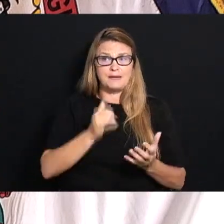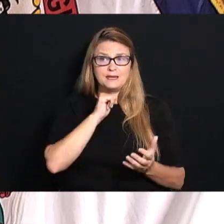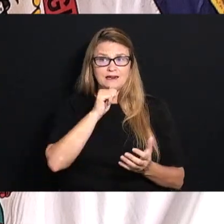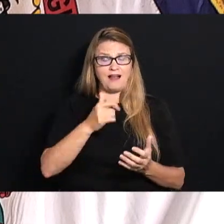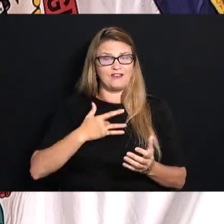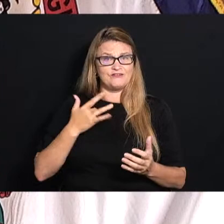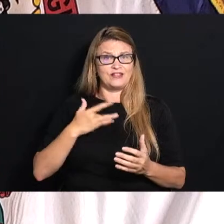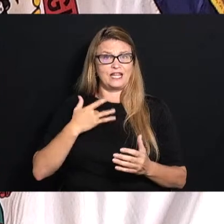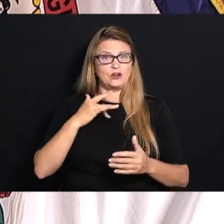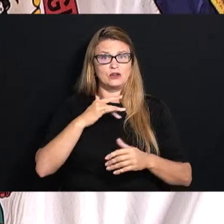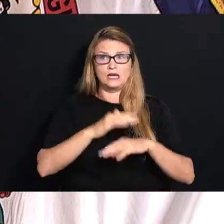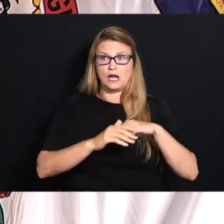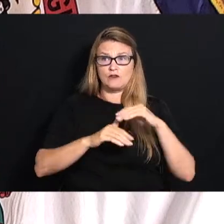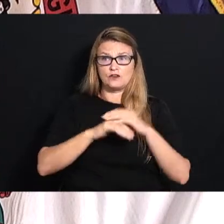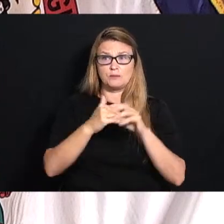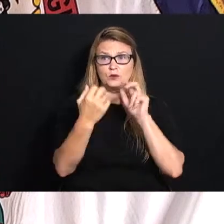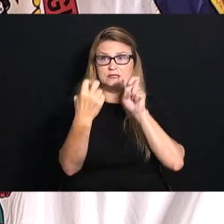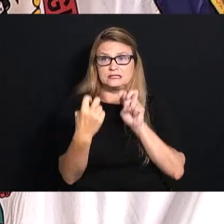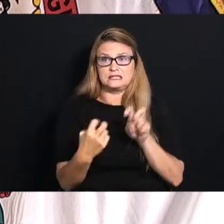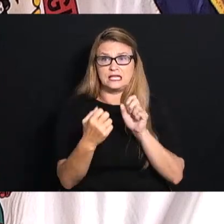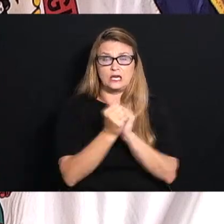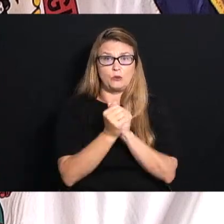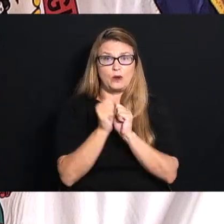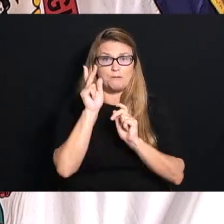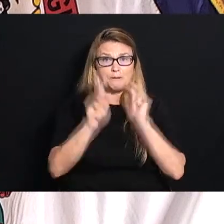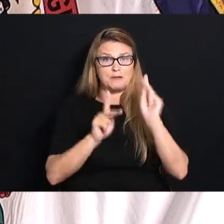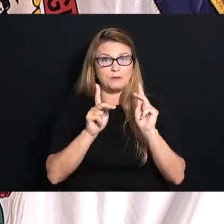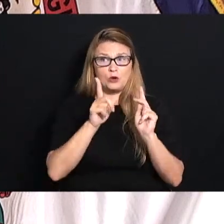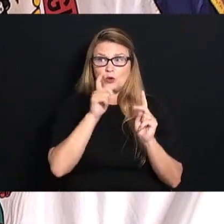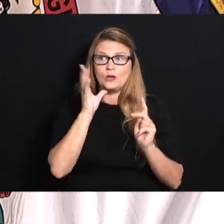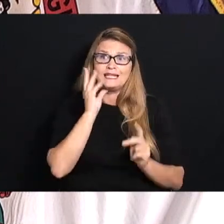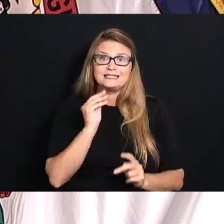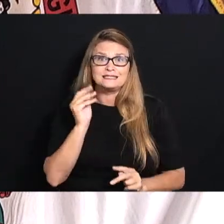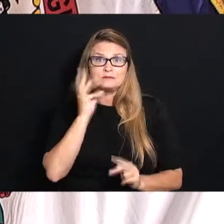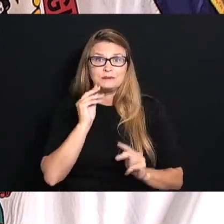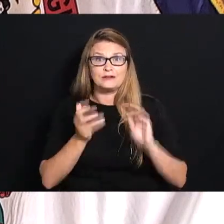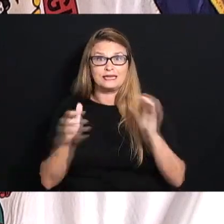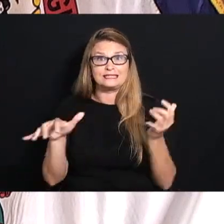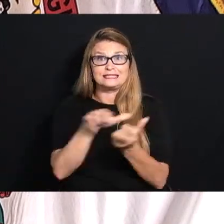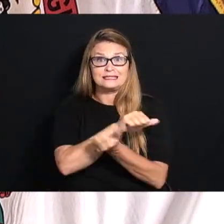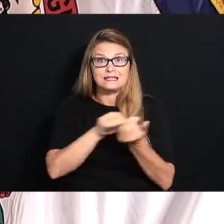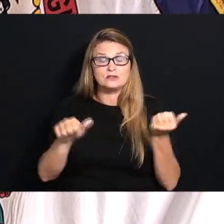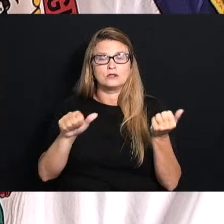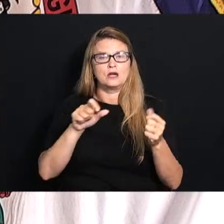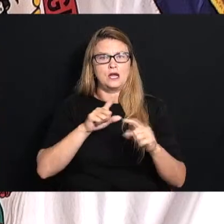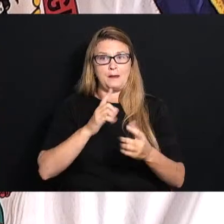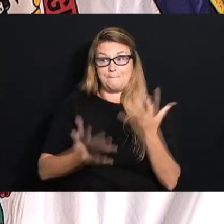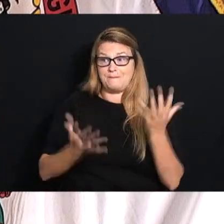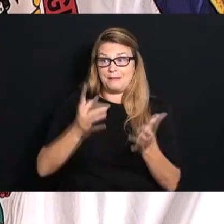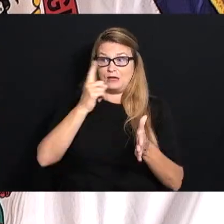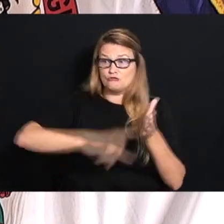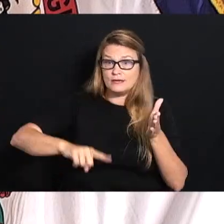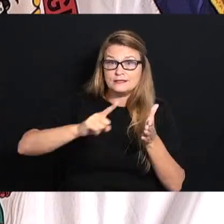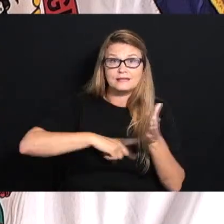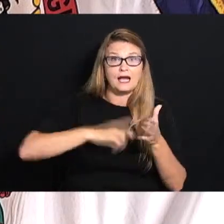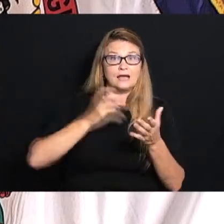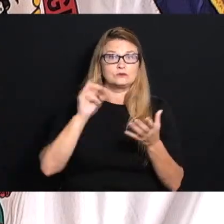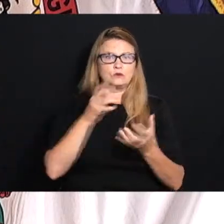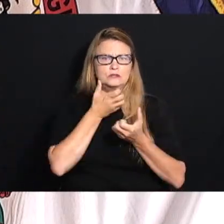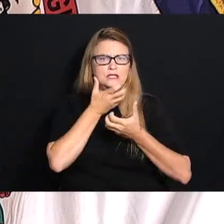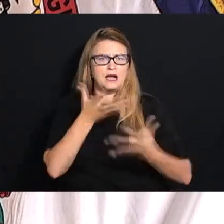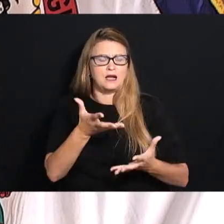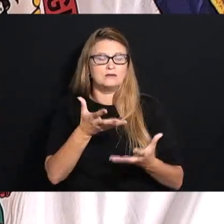that have had some level of disaster and everything, and they may get criticized or they may get yelled at or whatever it may